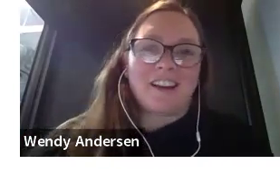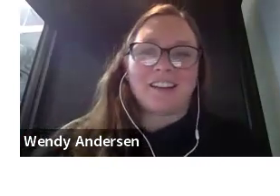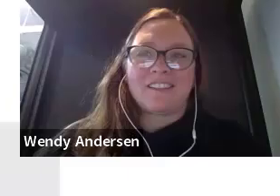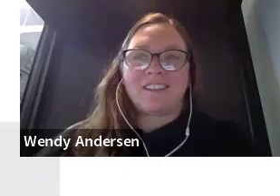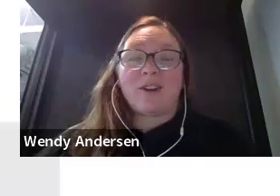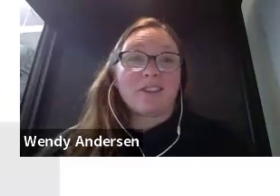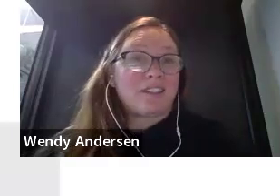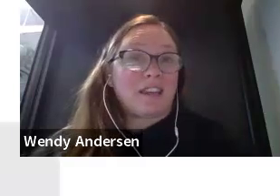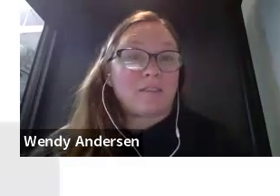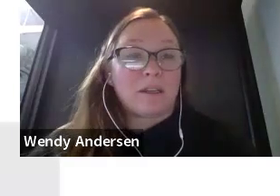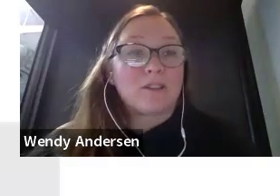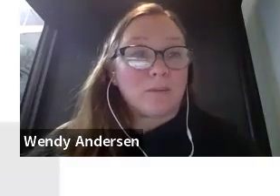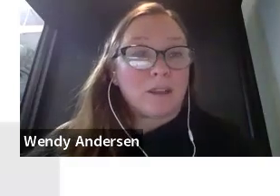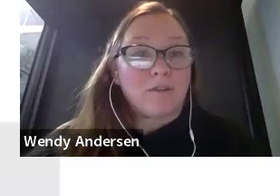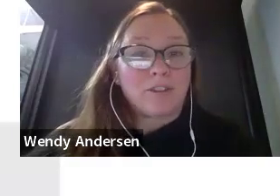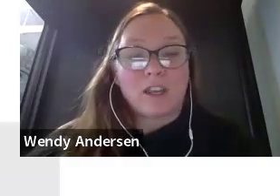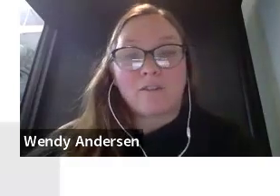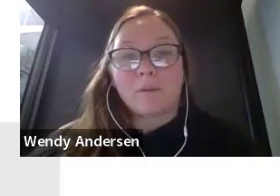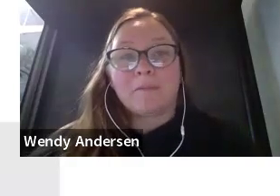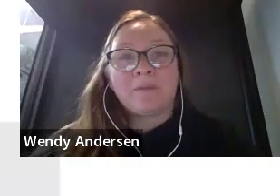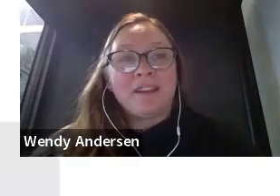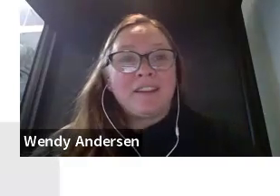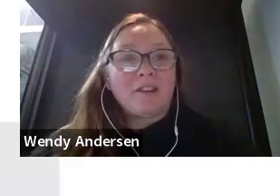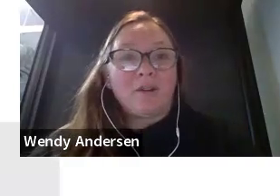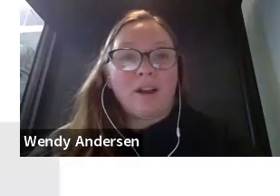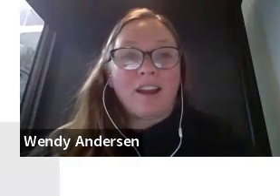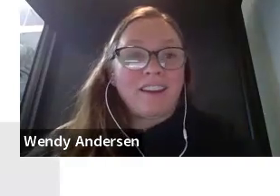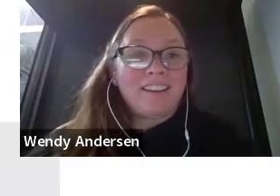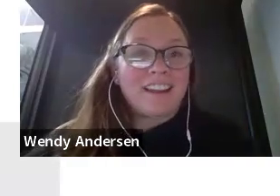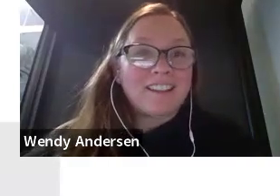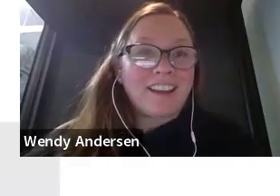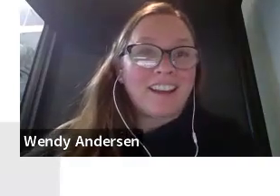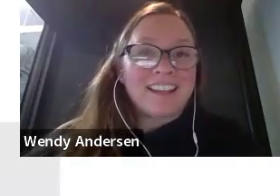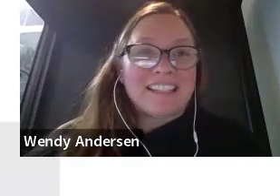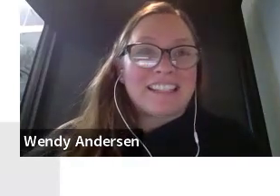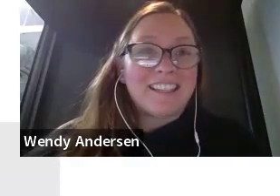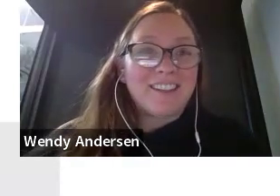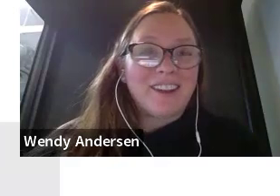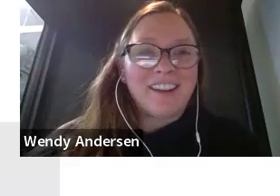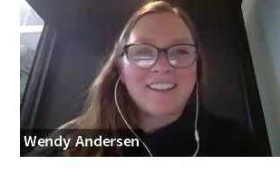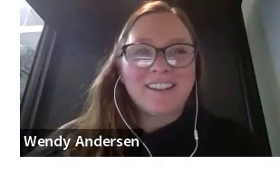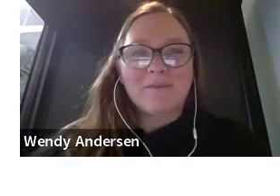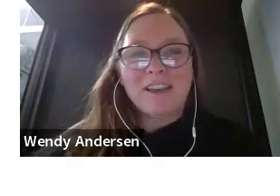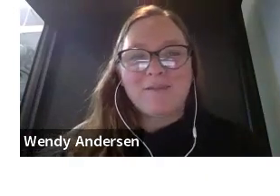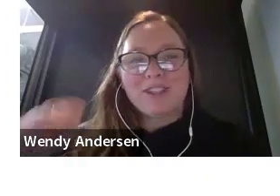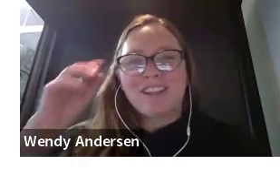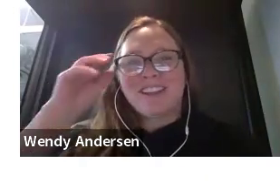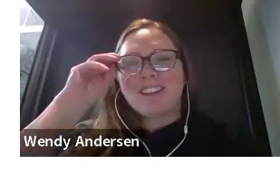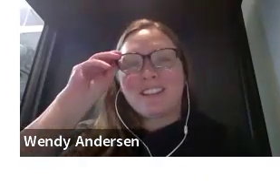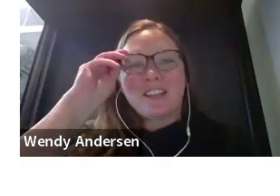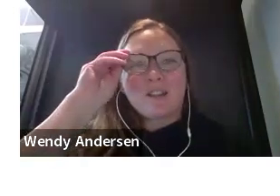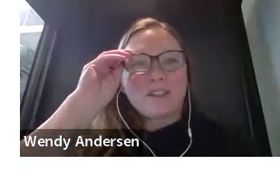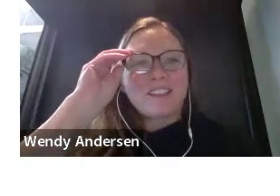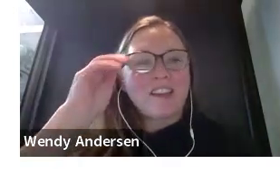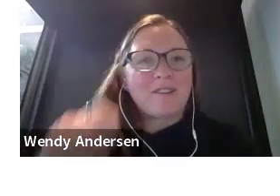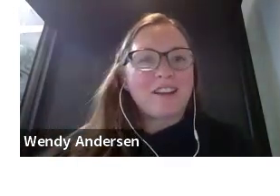providers throughout the state be extremely helpful to everyone. So next is Stacy Ring is going to be up. She here